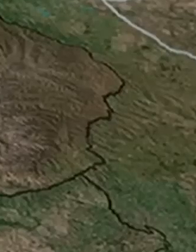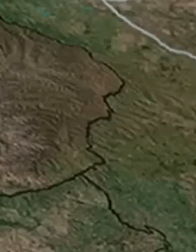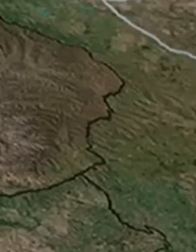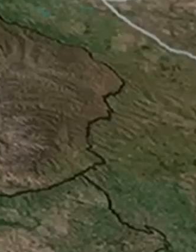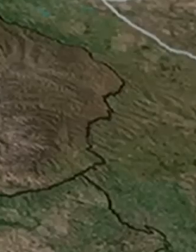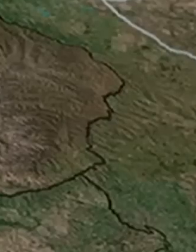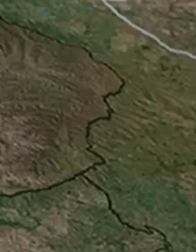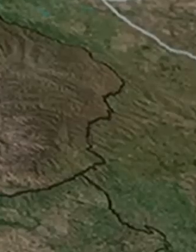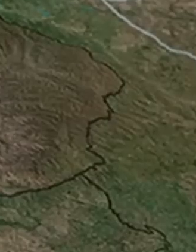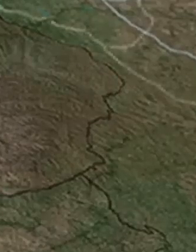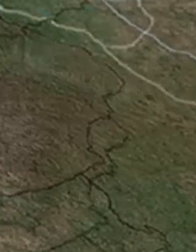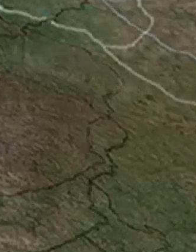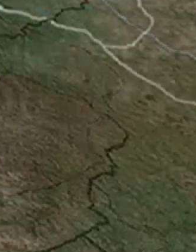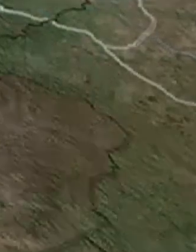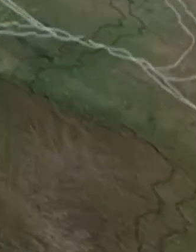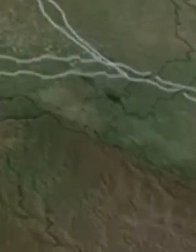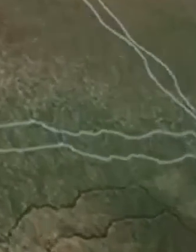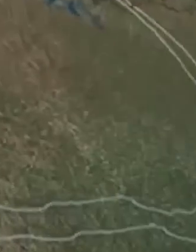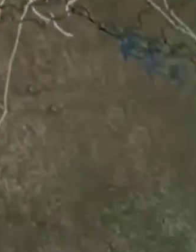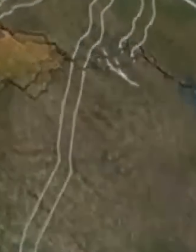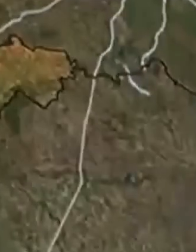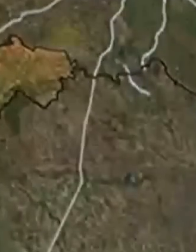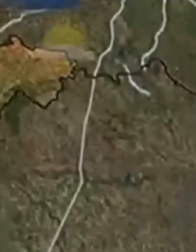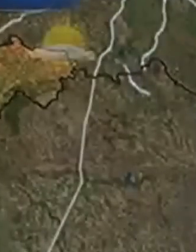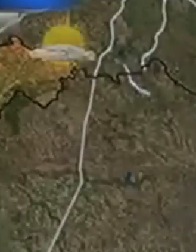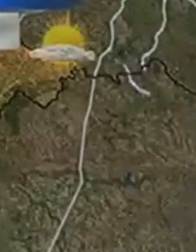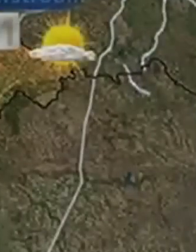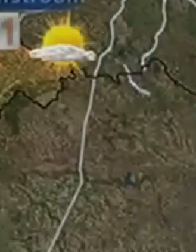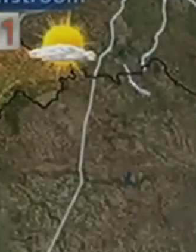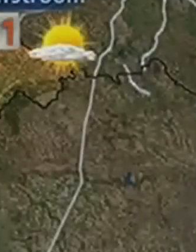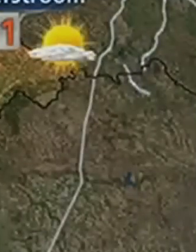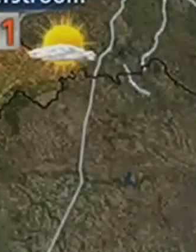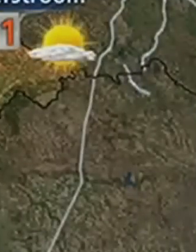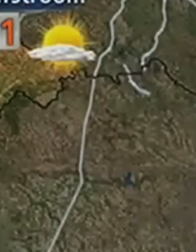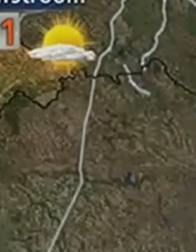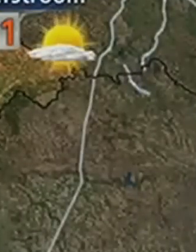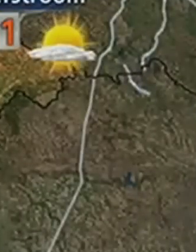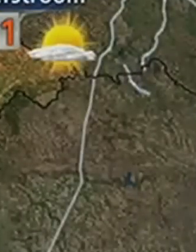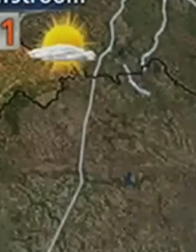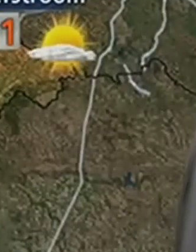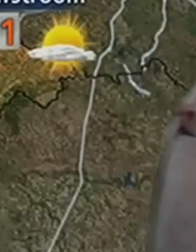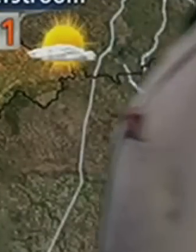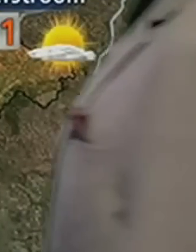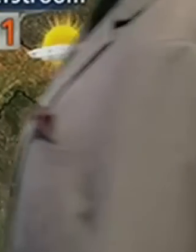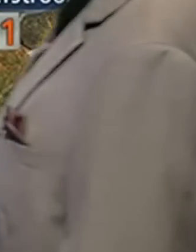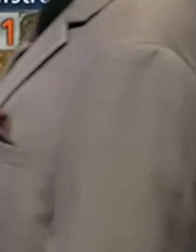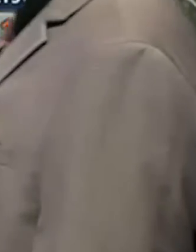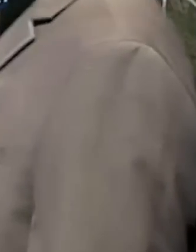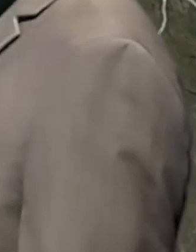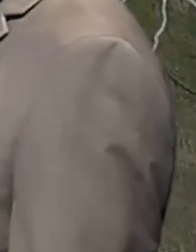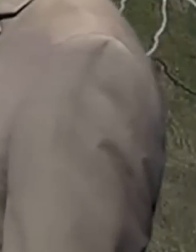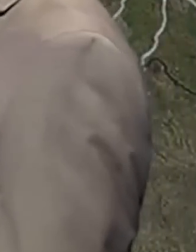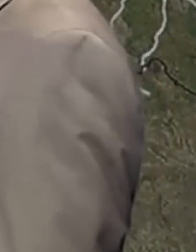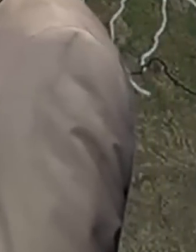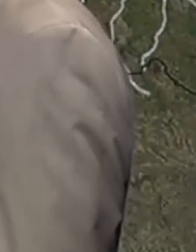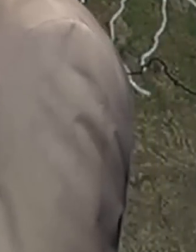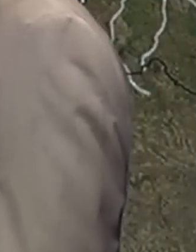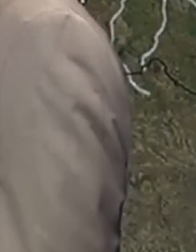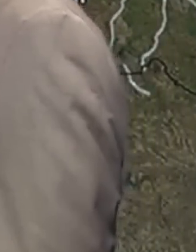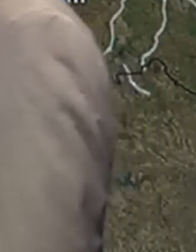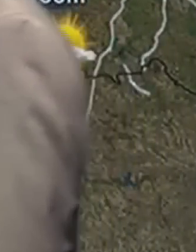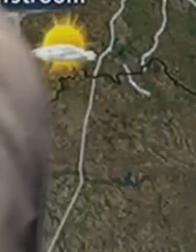Frankfurt 29 laetša le a fiša e la seruthwane ga re dikgaretlela ga botsena fela o le ka dikarolong tša ka Northwest go bona o le ka bo Mafikeng le a fiša